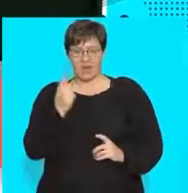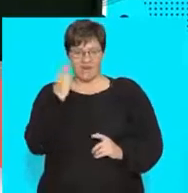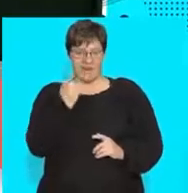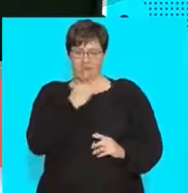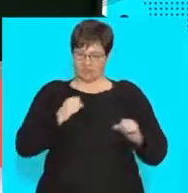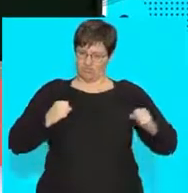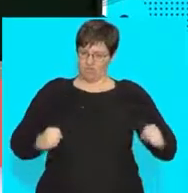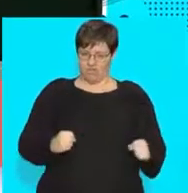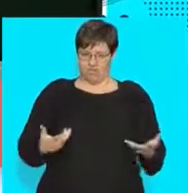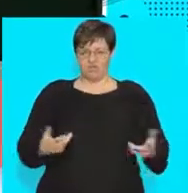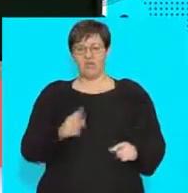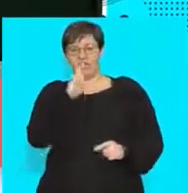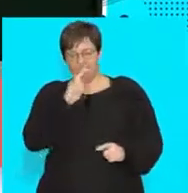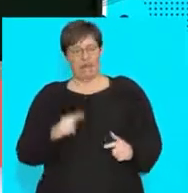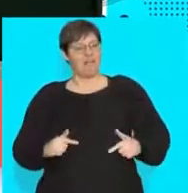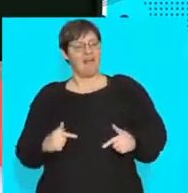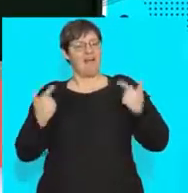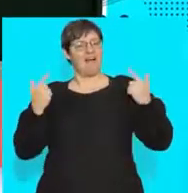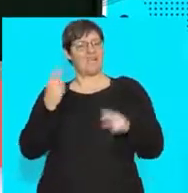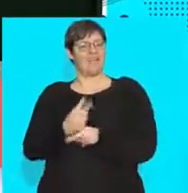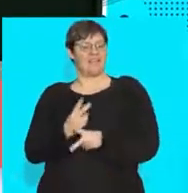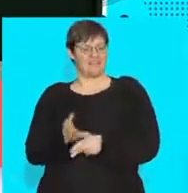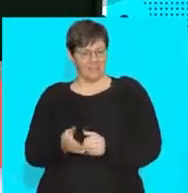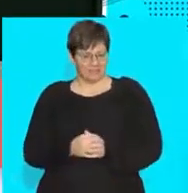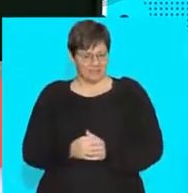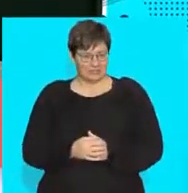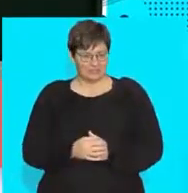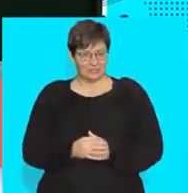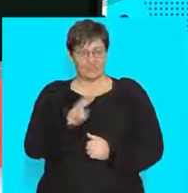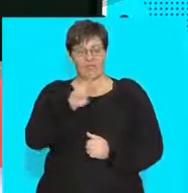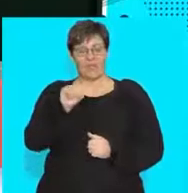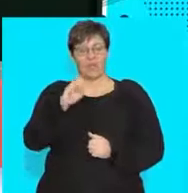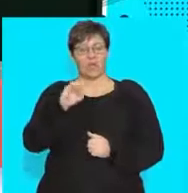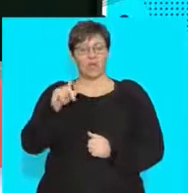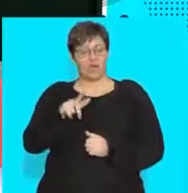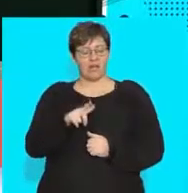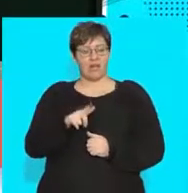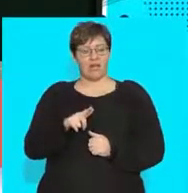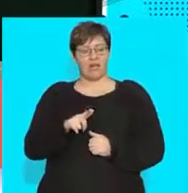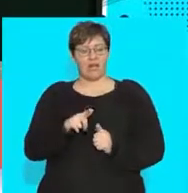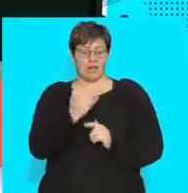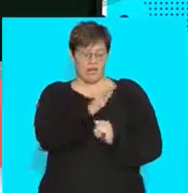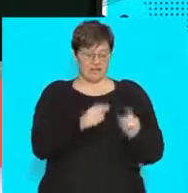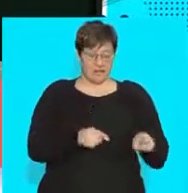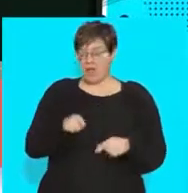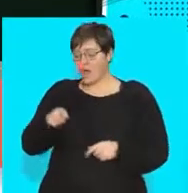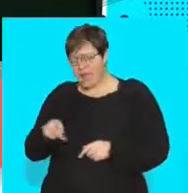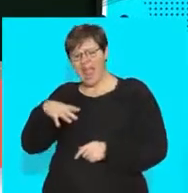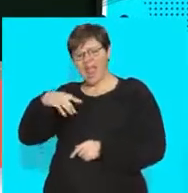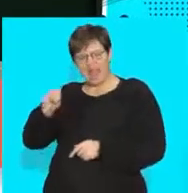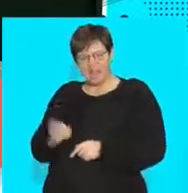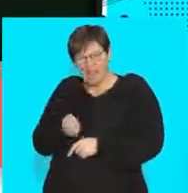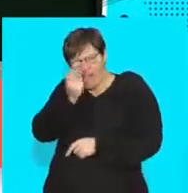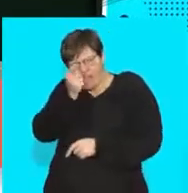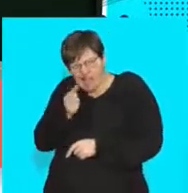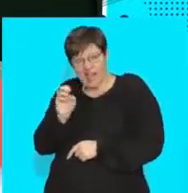firm, and it looks like a living plant again. The vacuoles in the animal cells, guys, are very small. They have